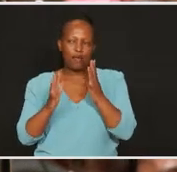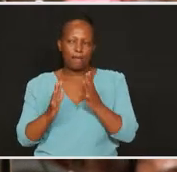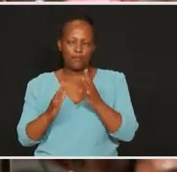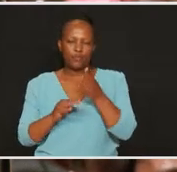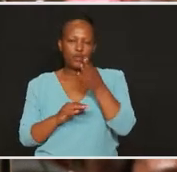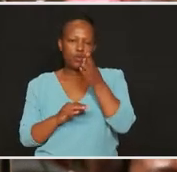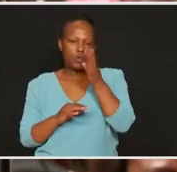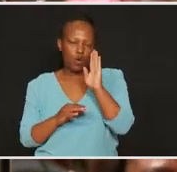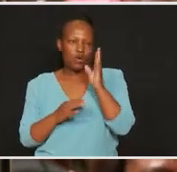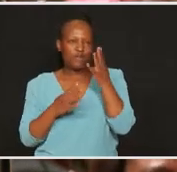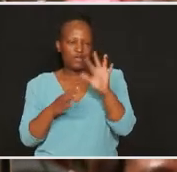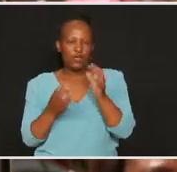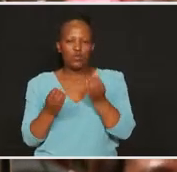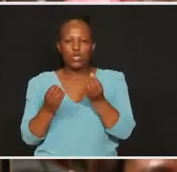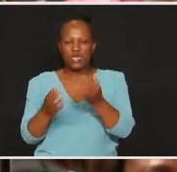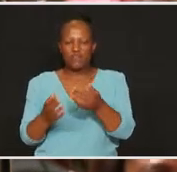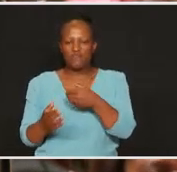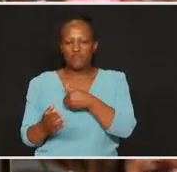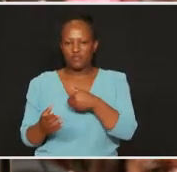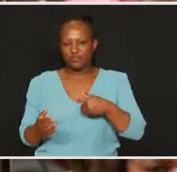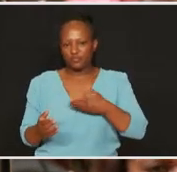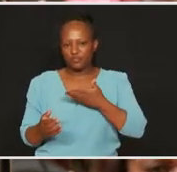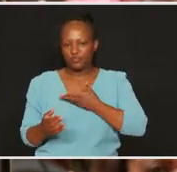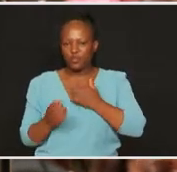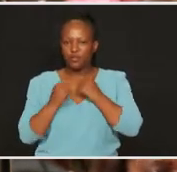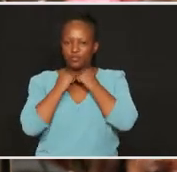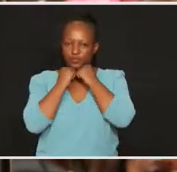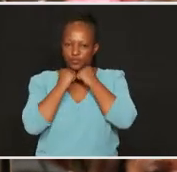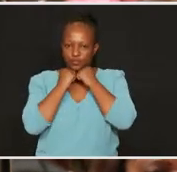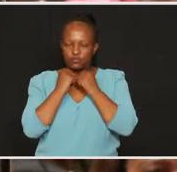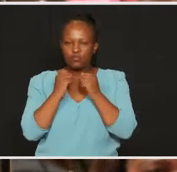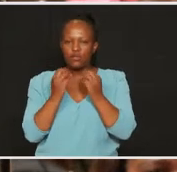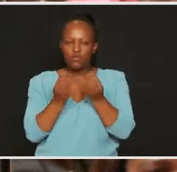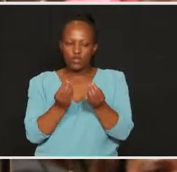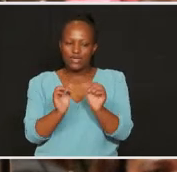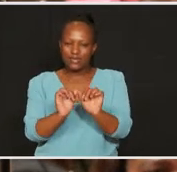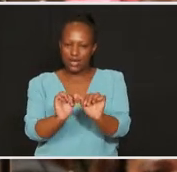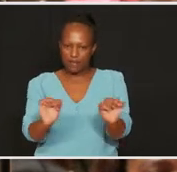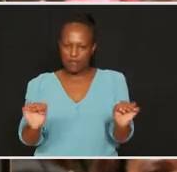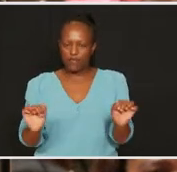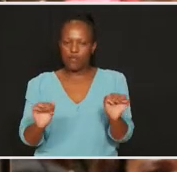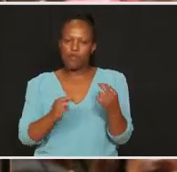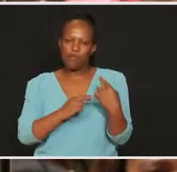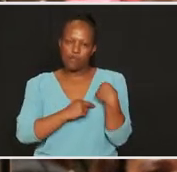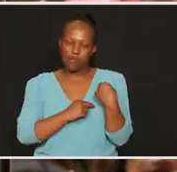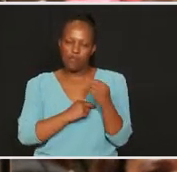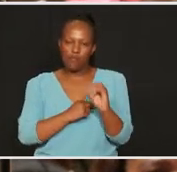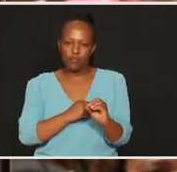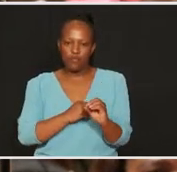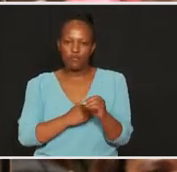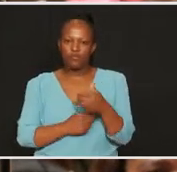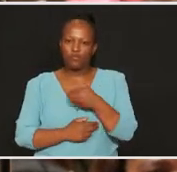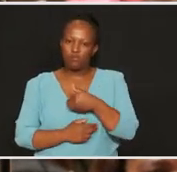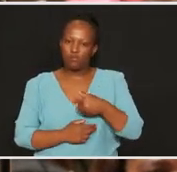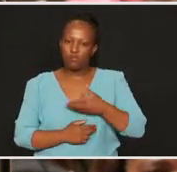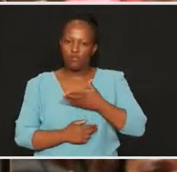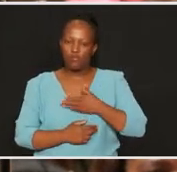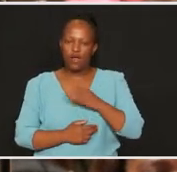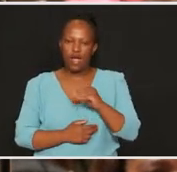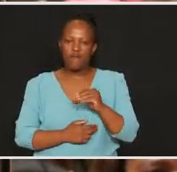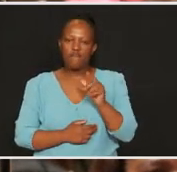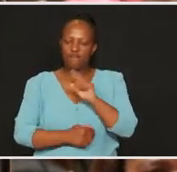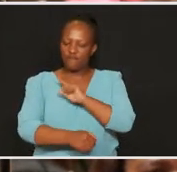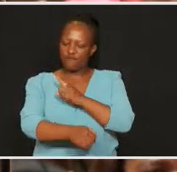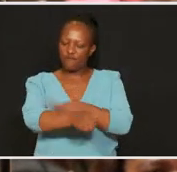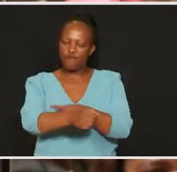God has given parents over their own children with great promise and at Great cost parents have the authority to choose what material